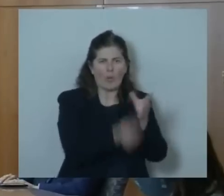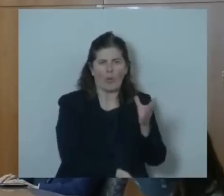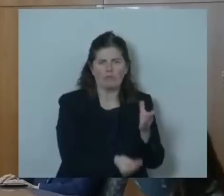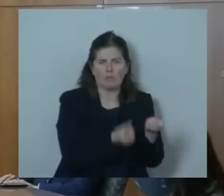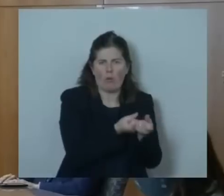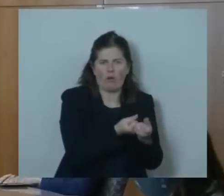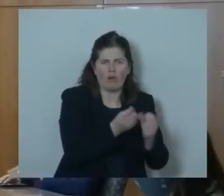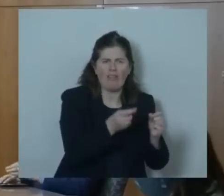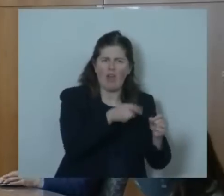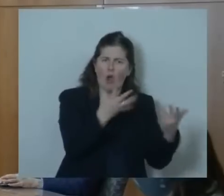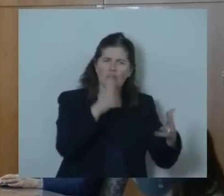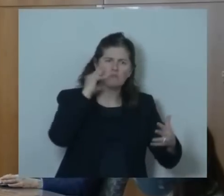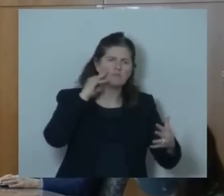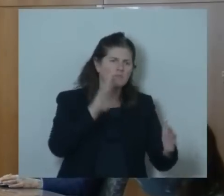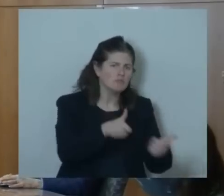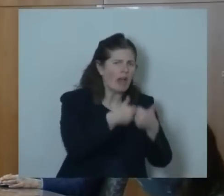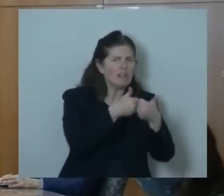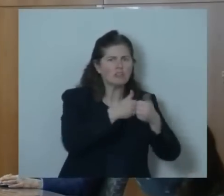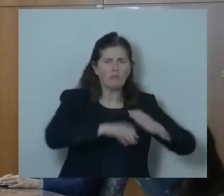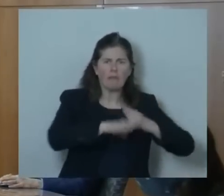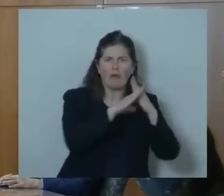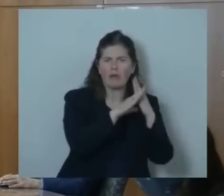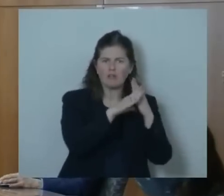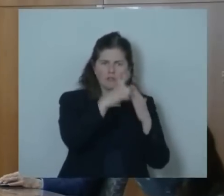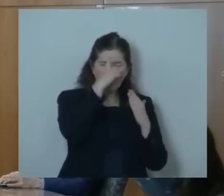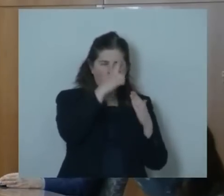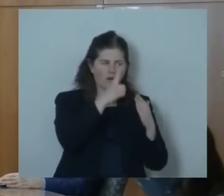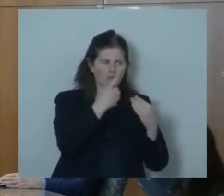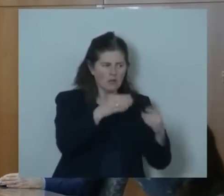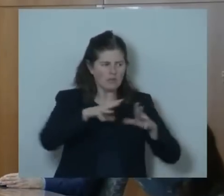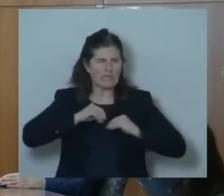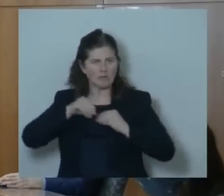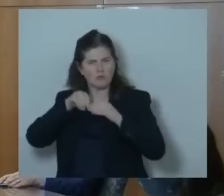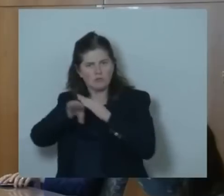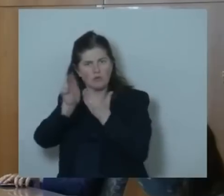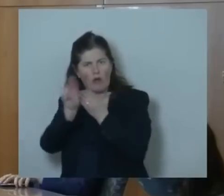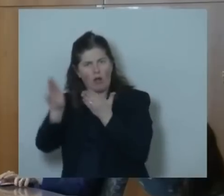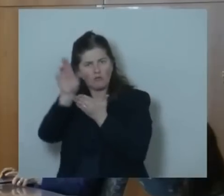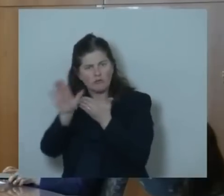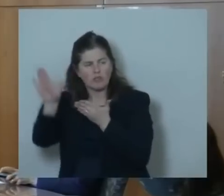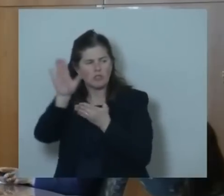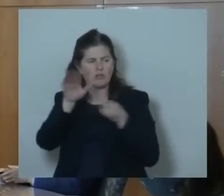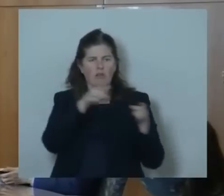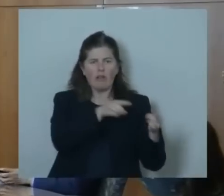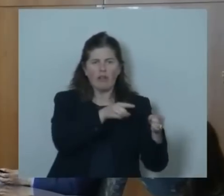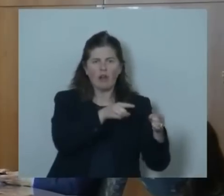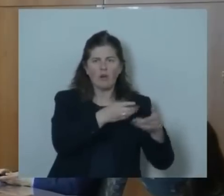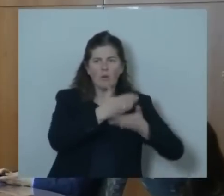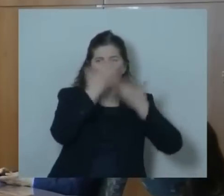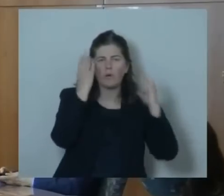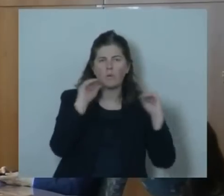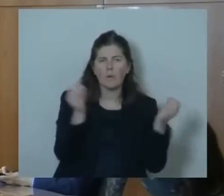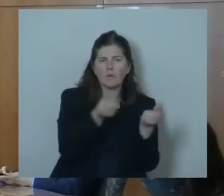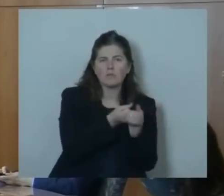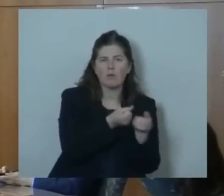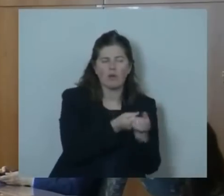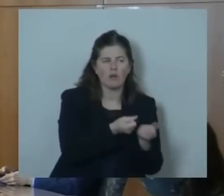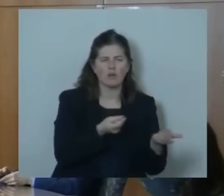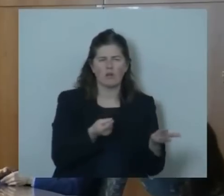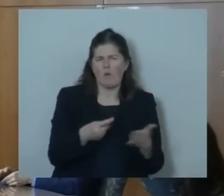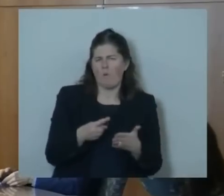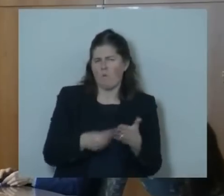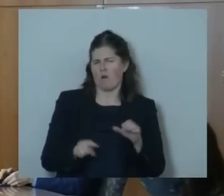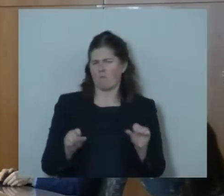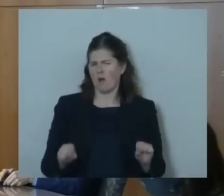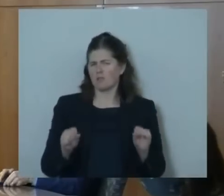face challenges and barriers to be accepted and admitted to a college, university, and are also left without this support. What